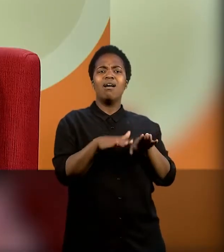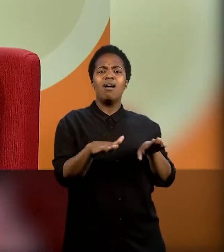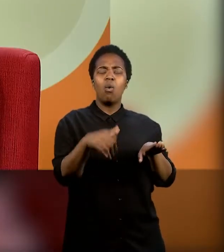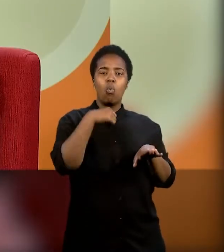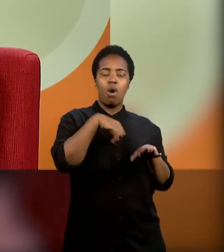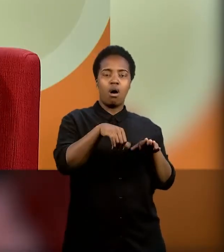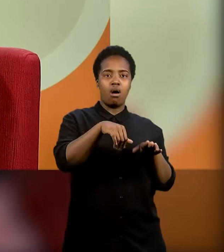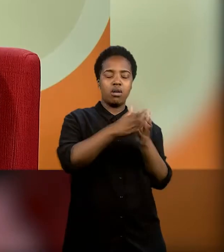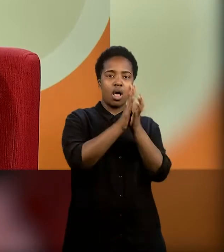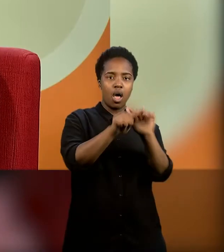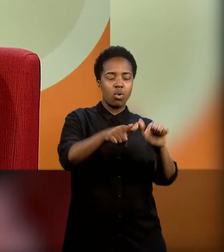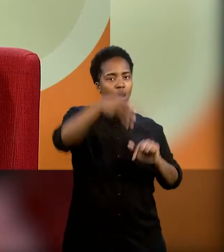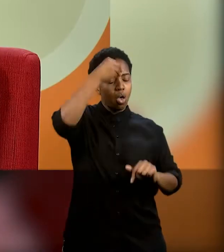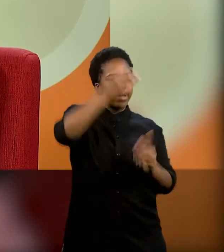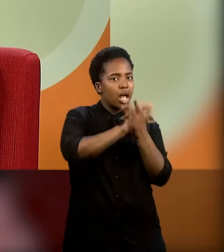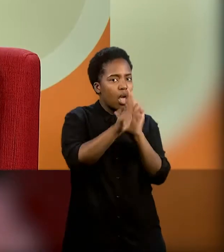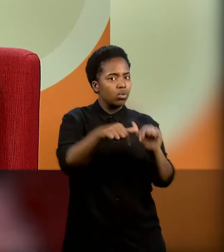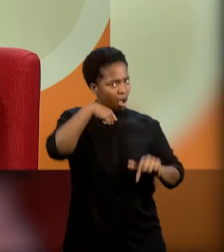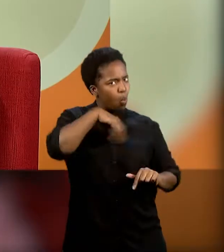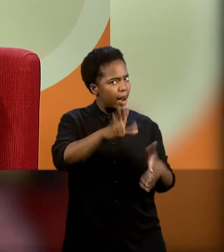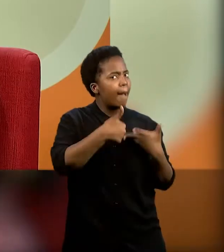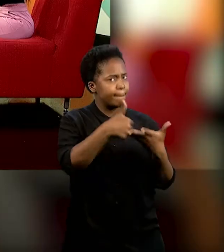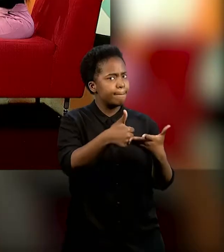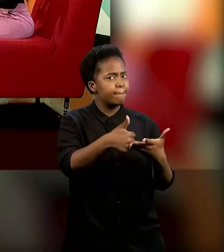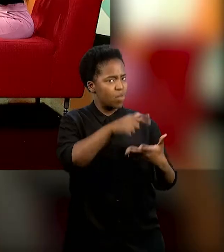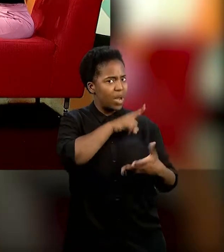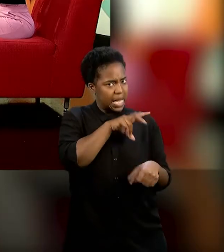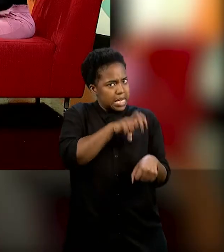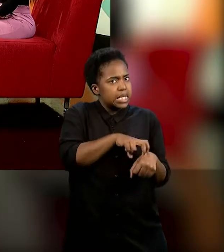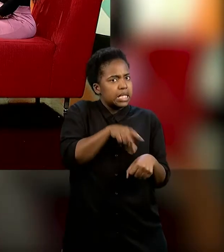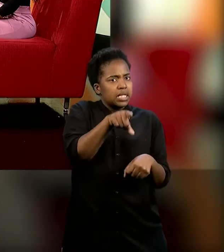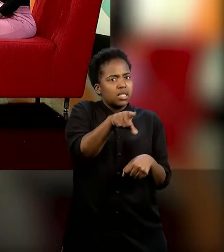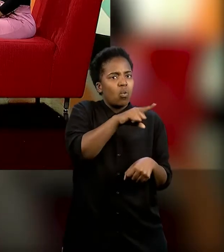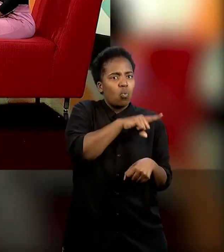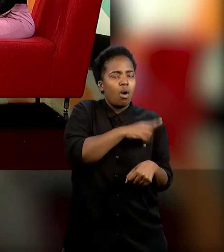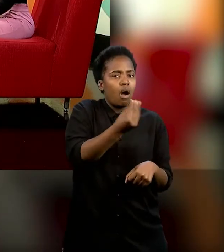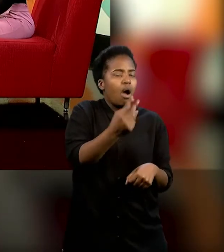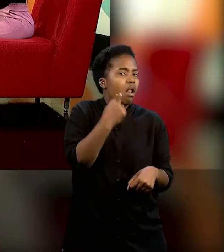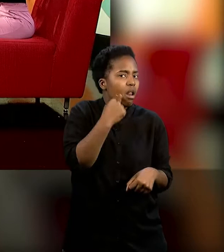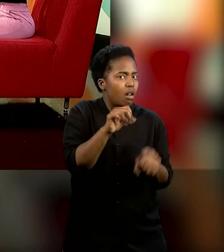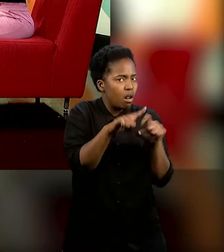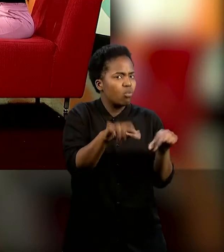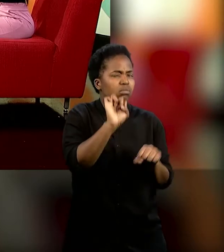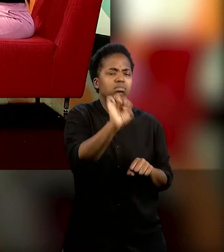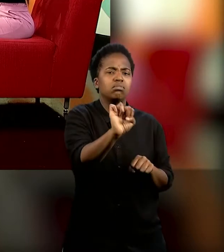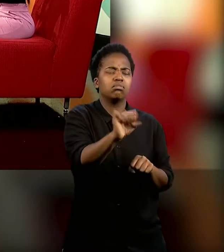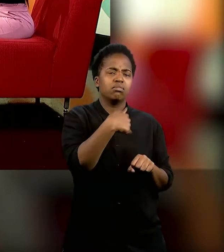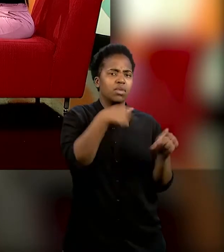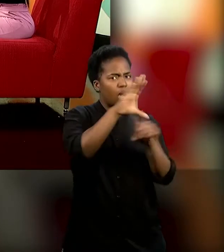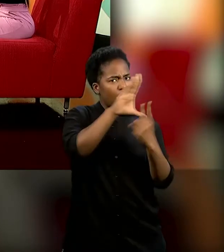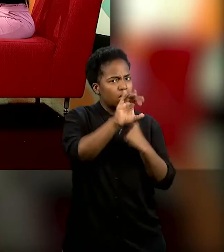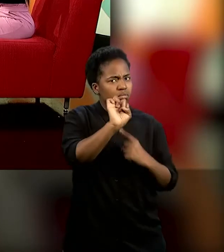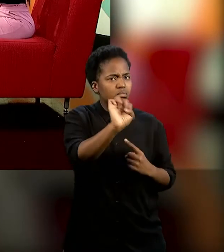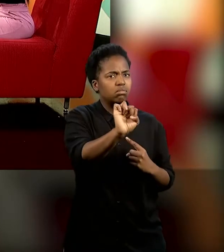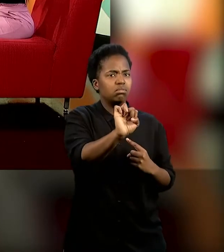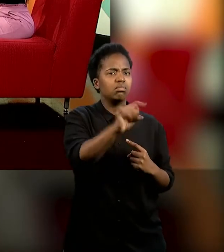as well, bana who are in the deaf community who want to learn sign language, right? Because they need that because it is their language and it is their